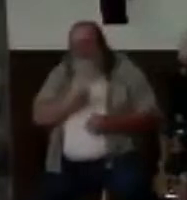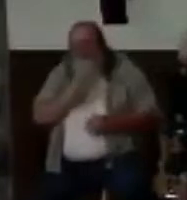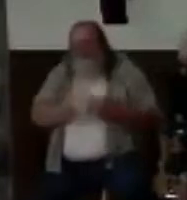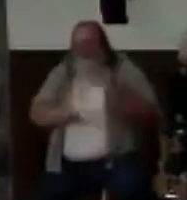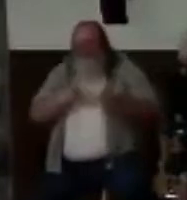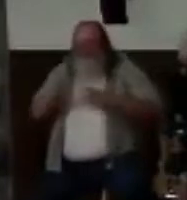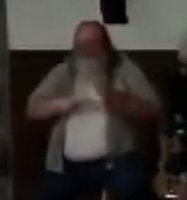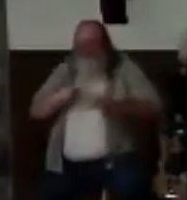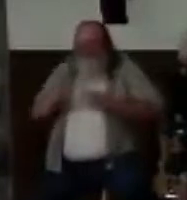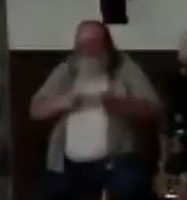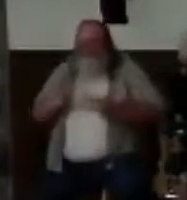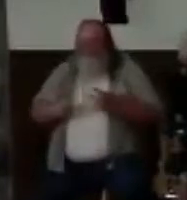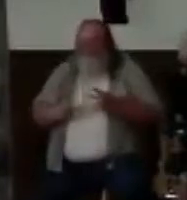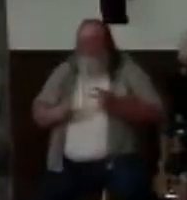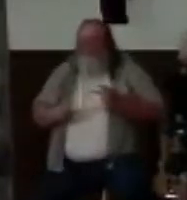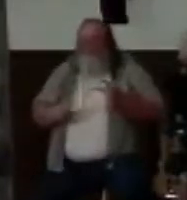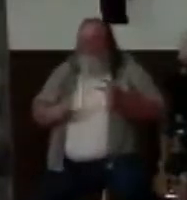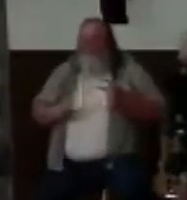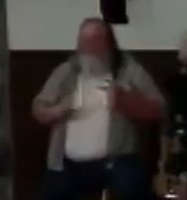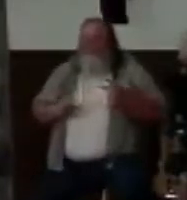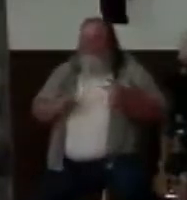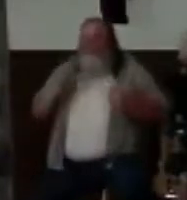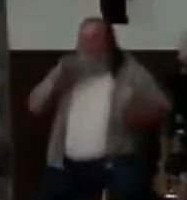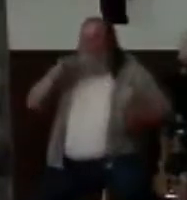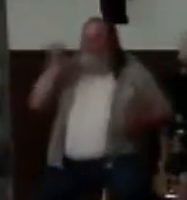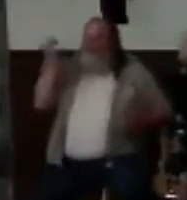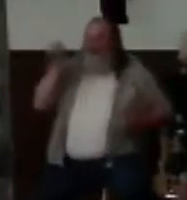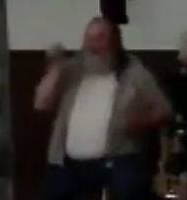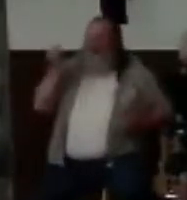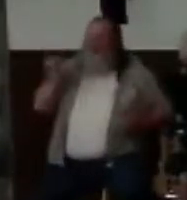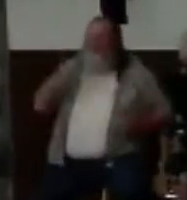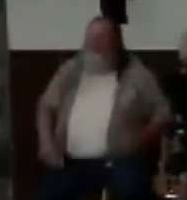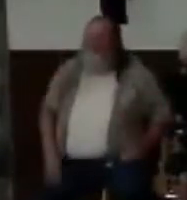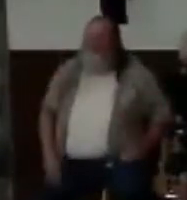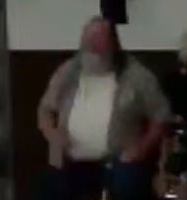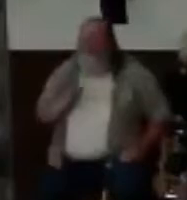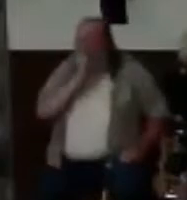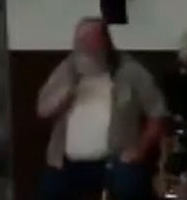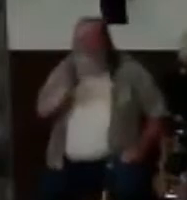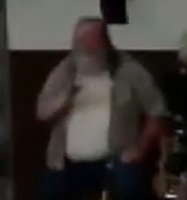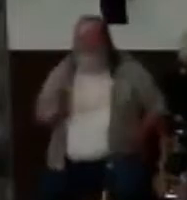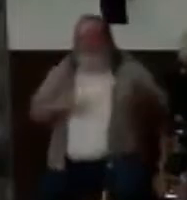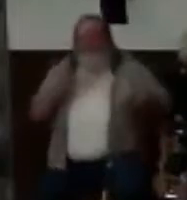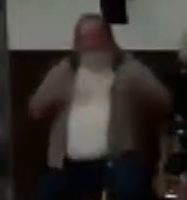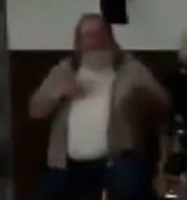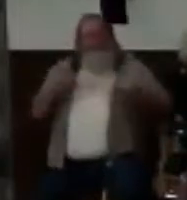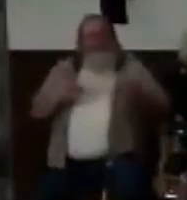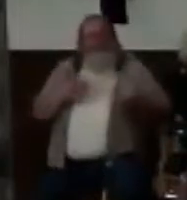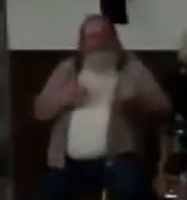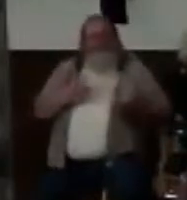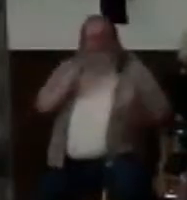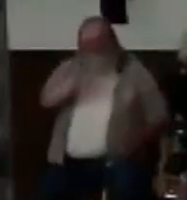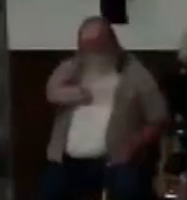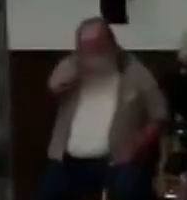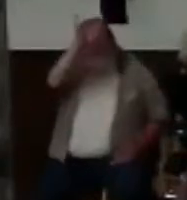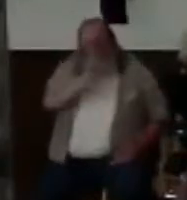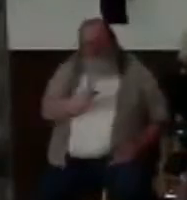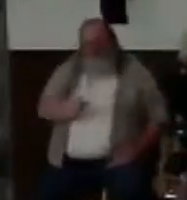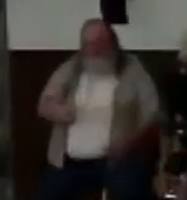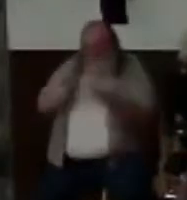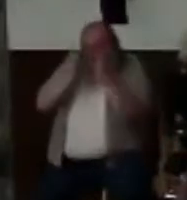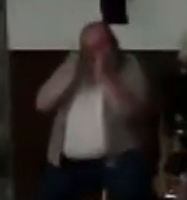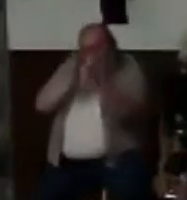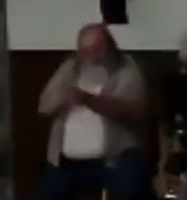be joyful. They're on your handout. They were required to be joyful. God commanded them to